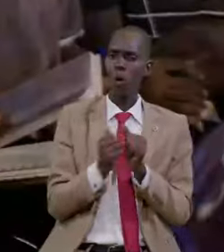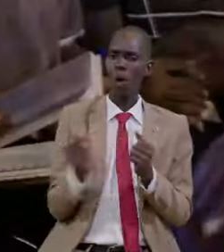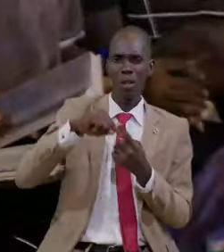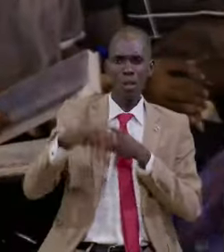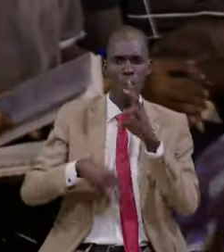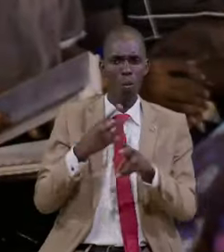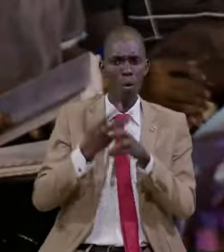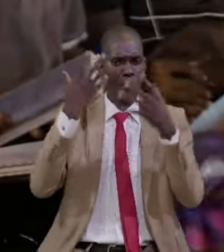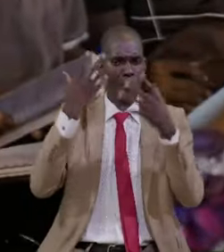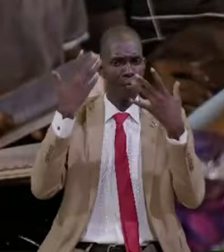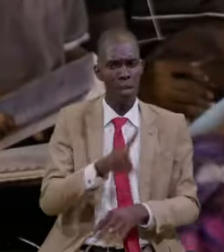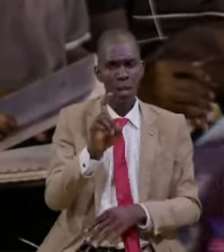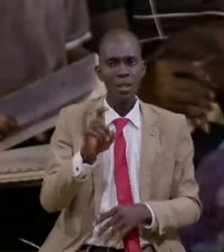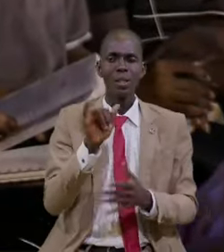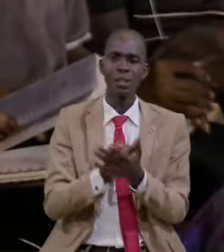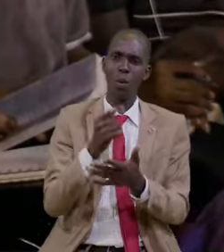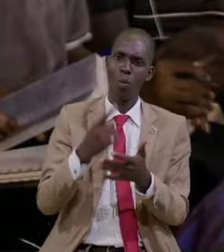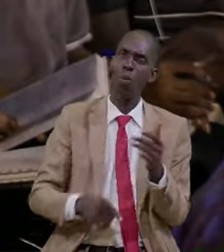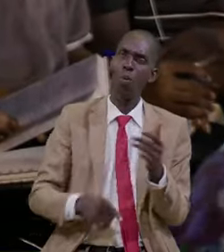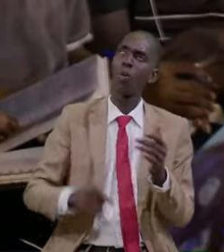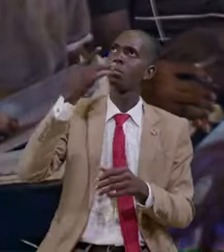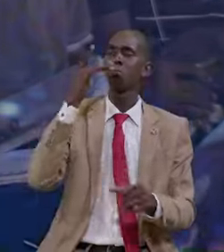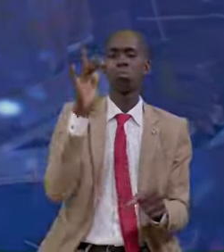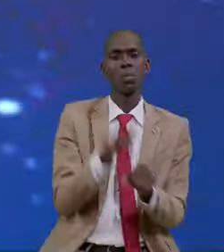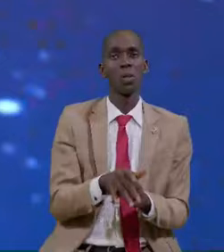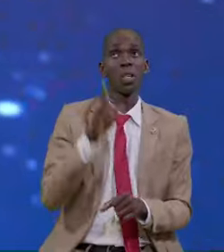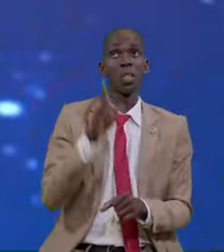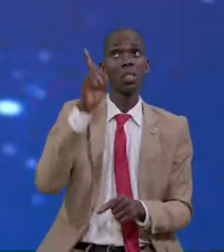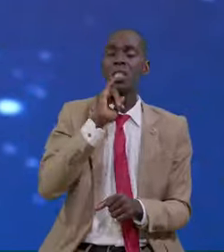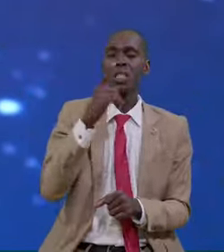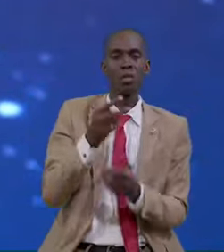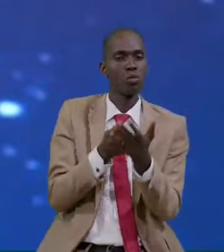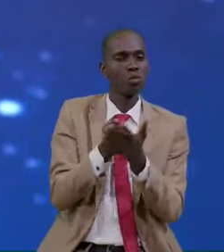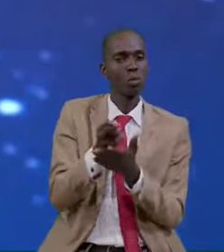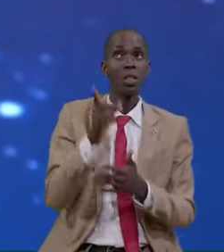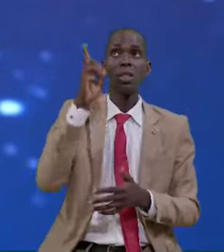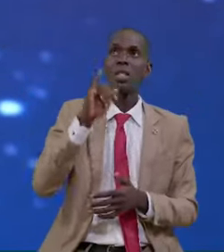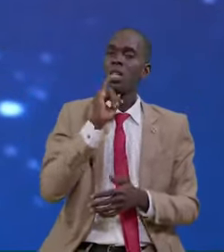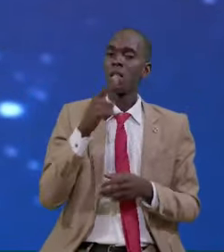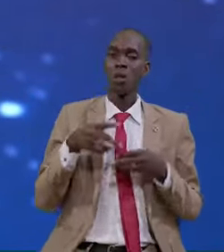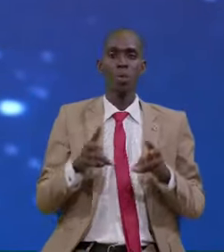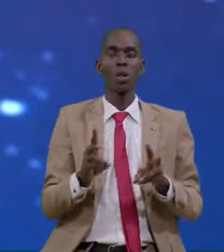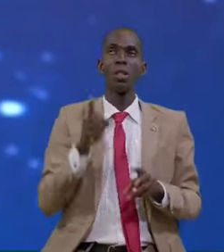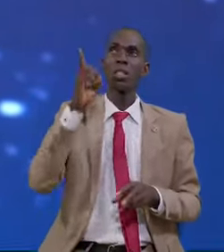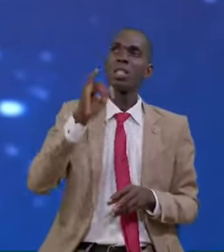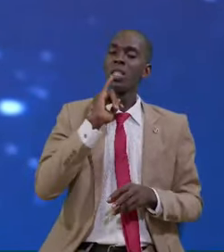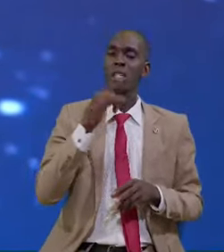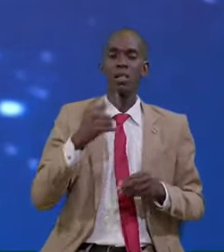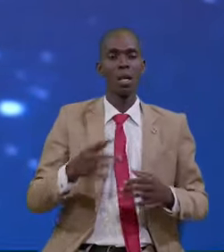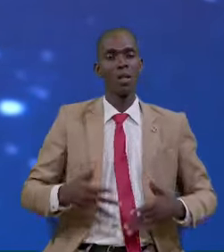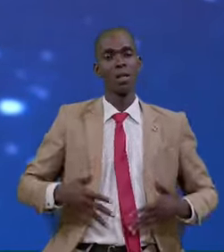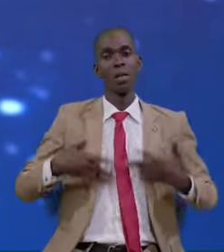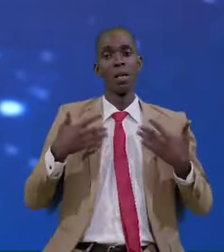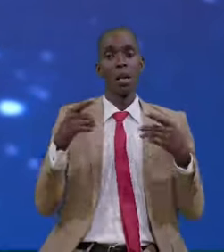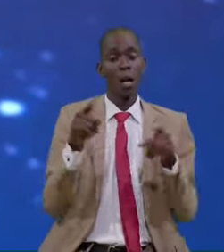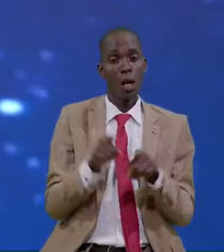That's what he said. And he is the truth, he is the way, He is the life. As you bring him to your